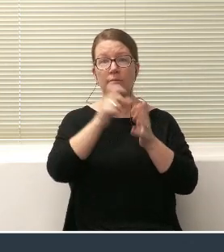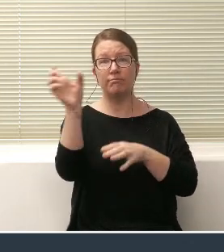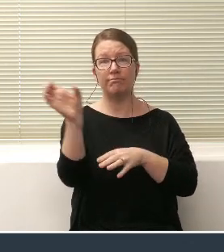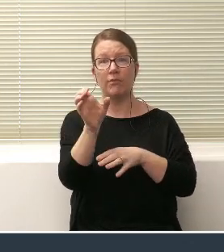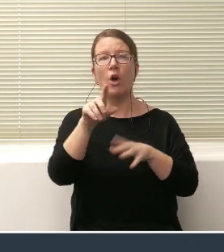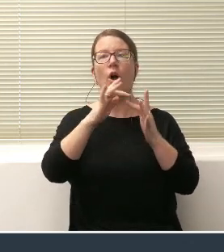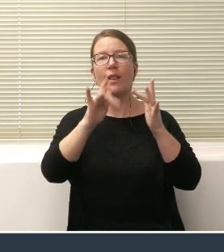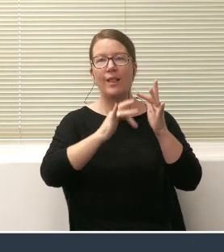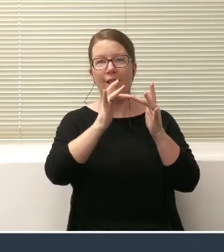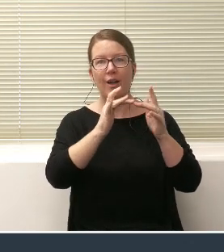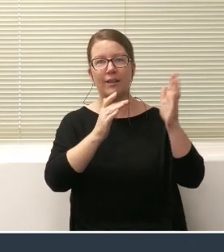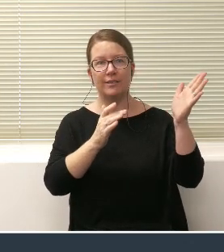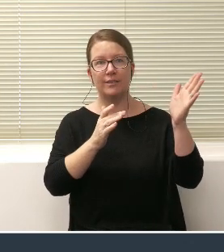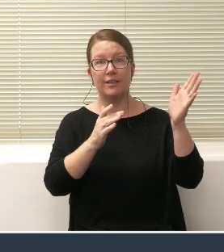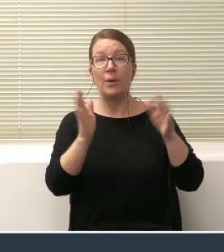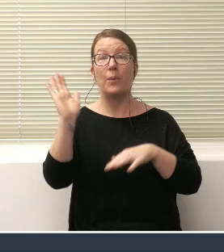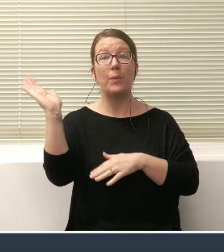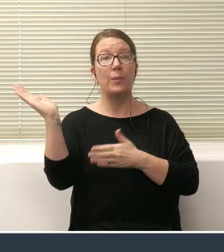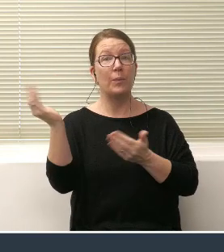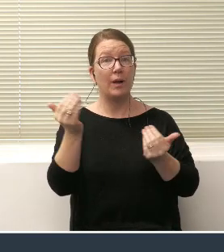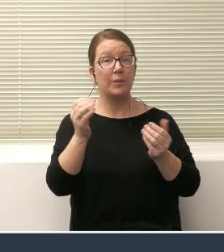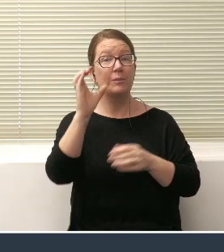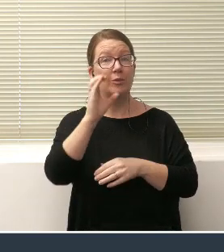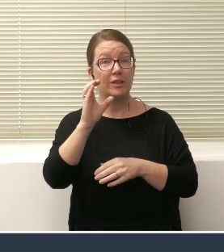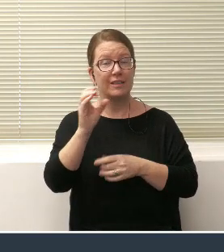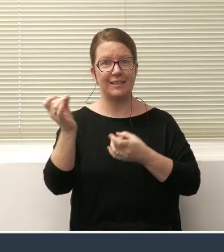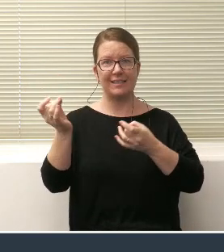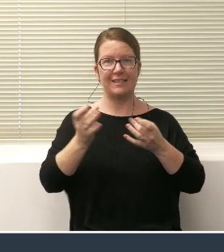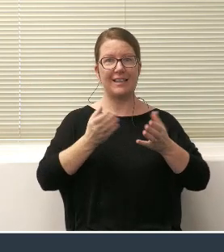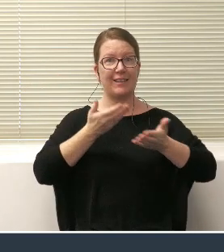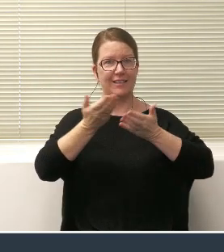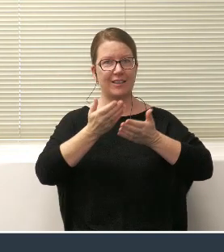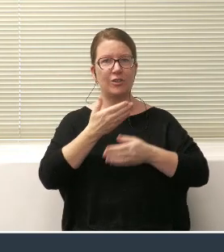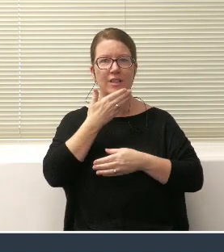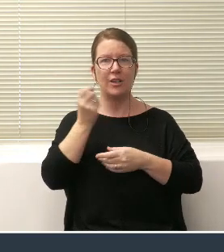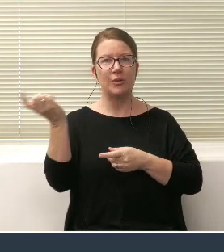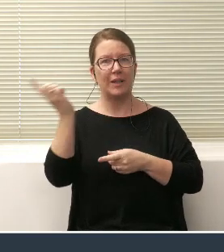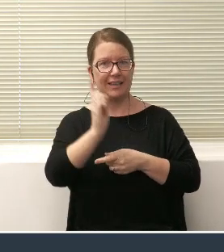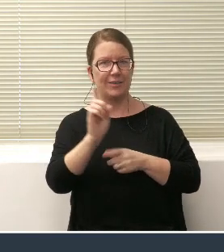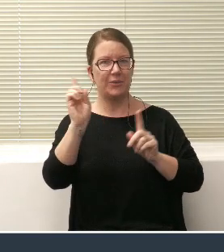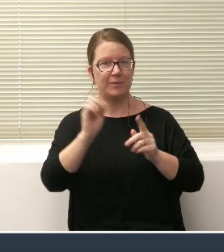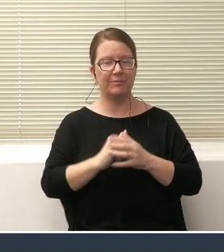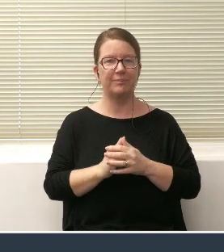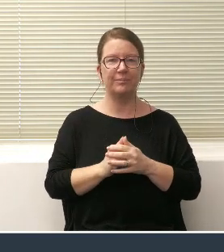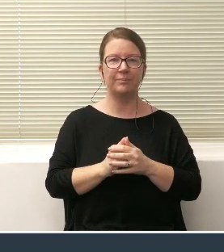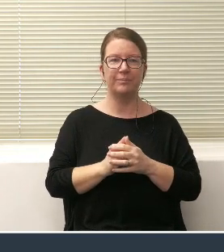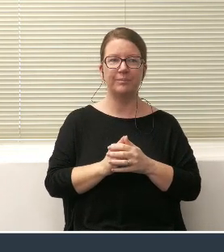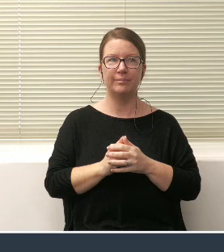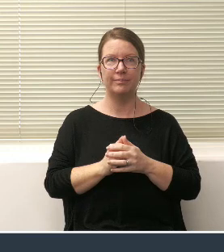Welcome, Chris. We're literally just about to start the discussion, so good to have you with us here today.